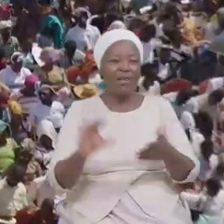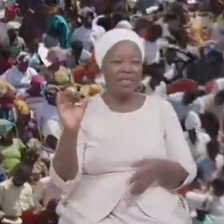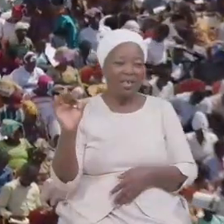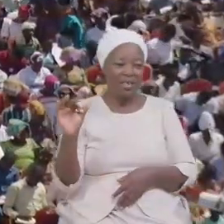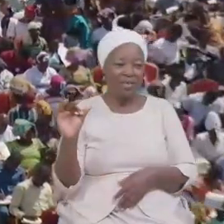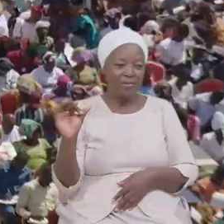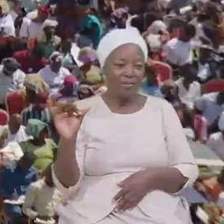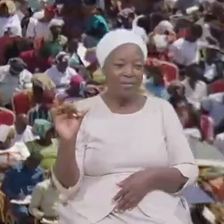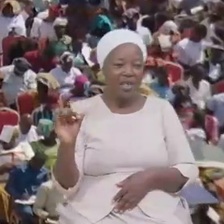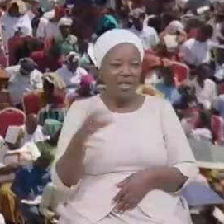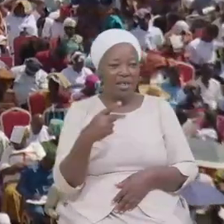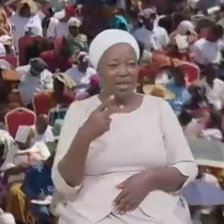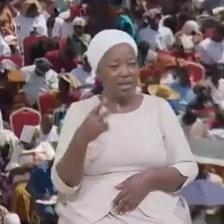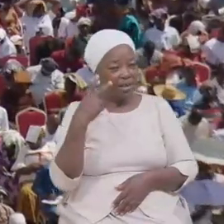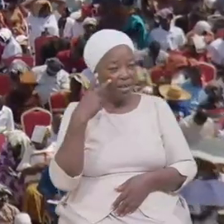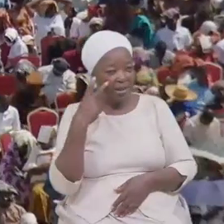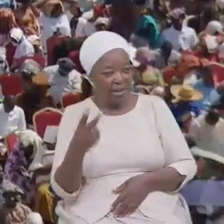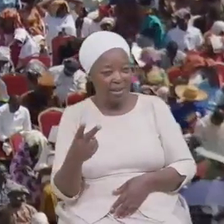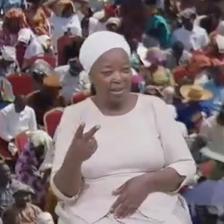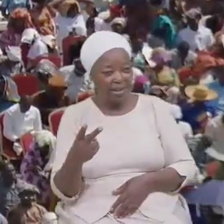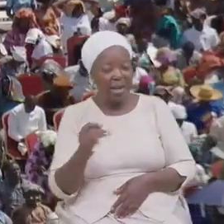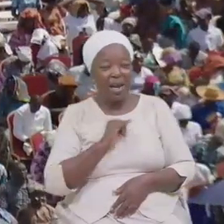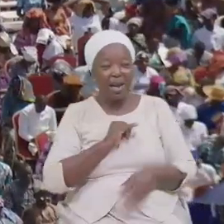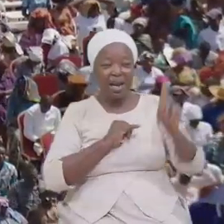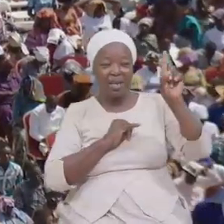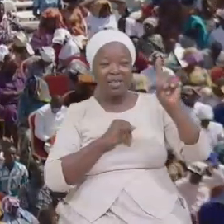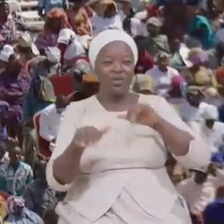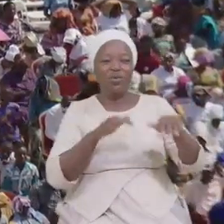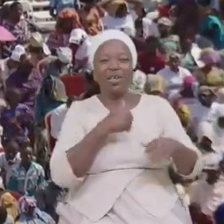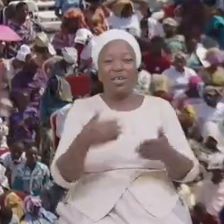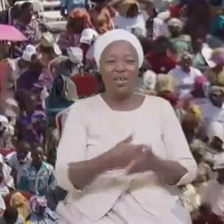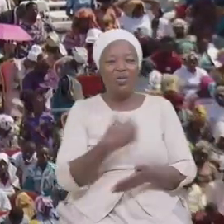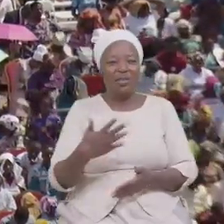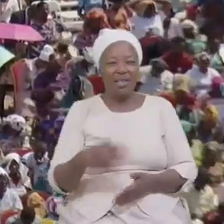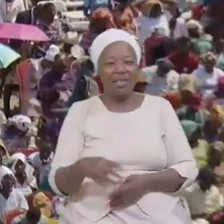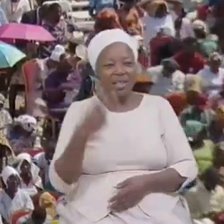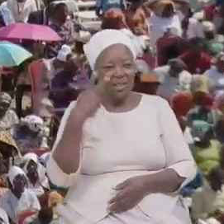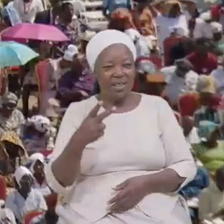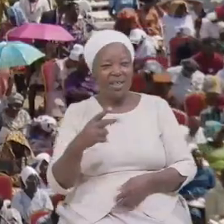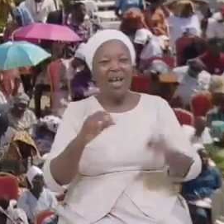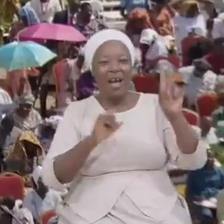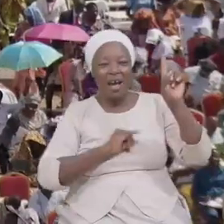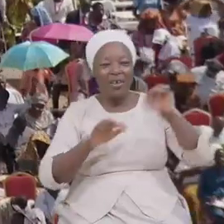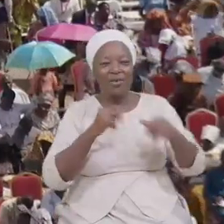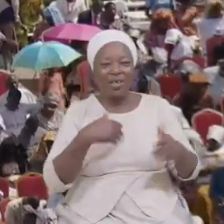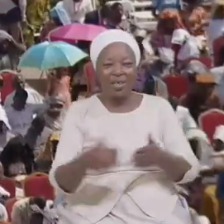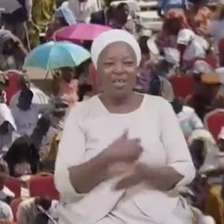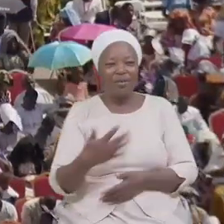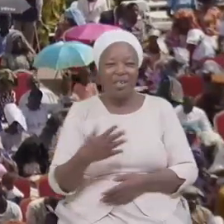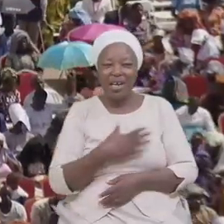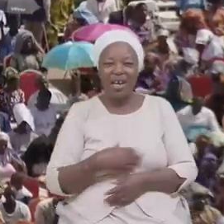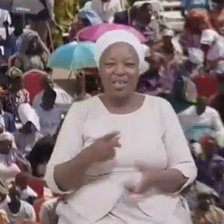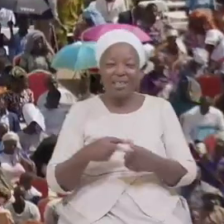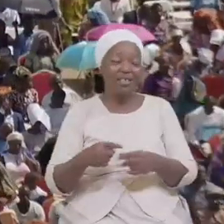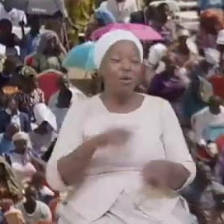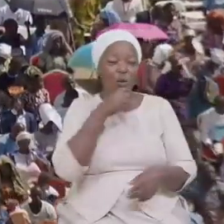It says, behold, I do a new thing. Behold, I do a new thing. And you know the things of the past, the old things,